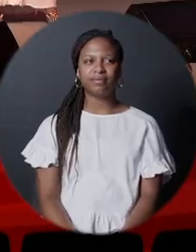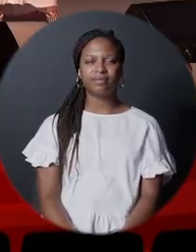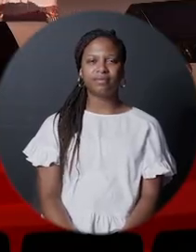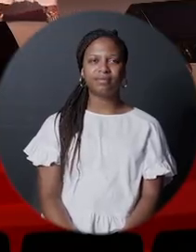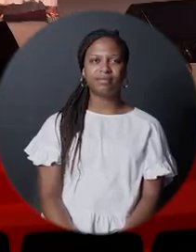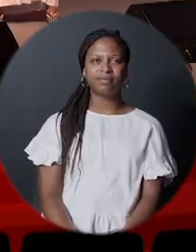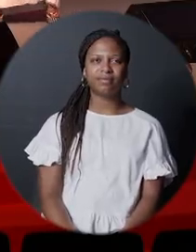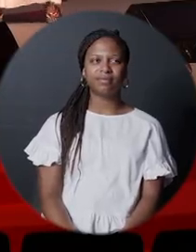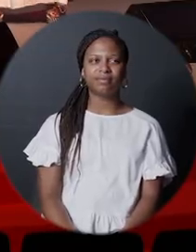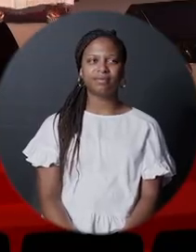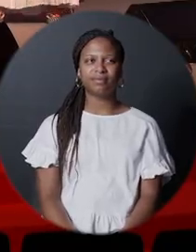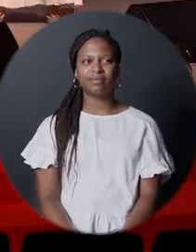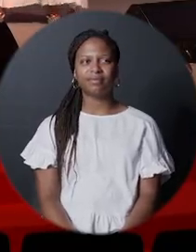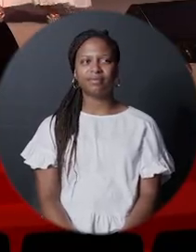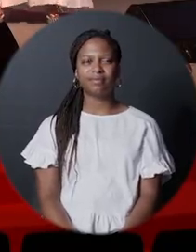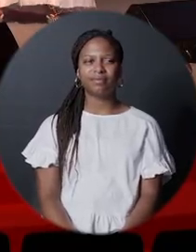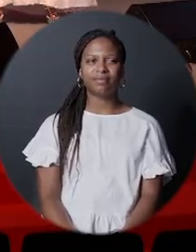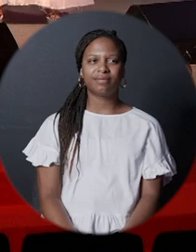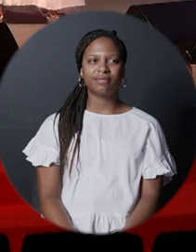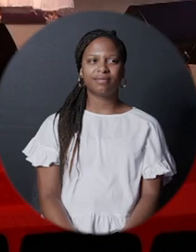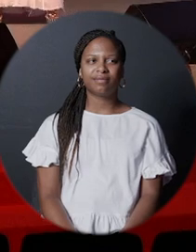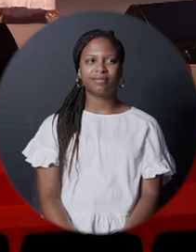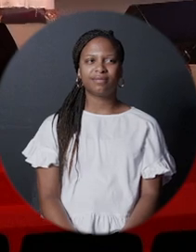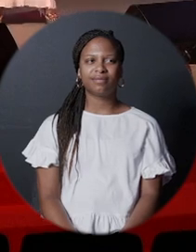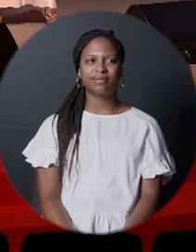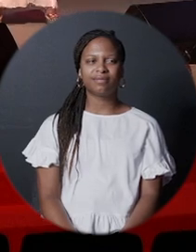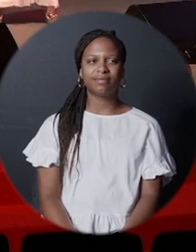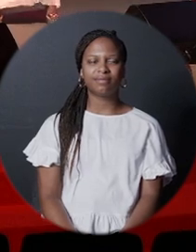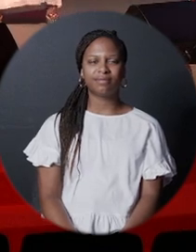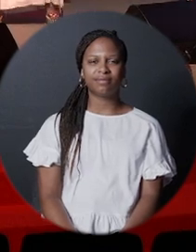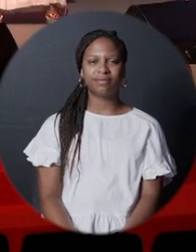Great is thy faithfulness.